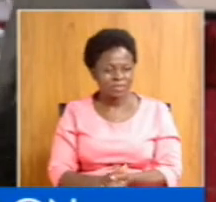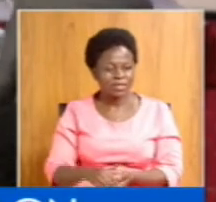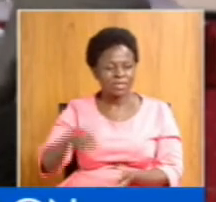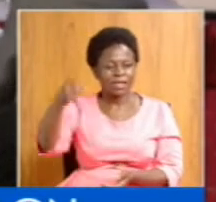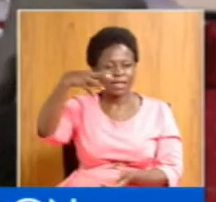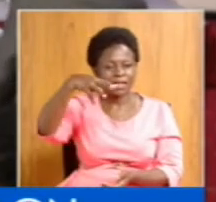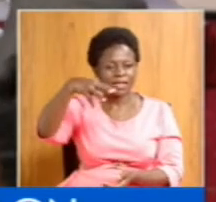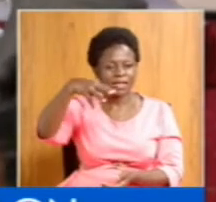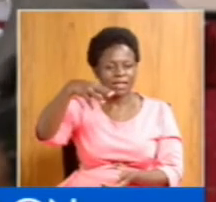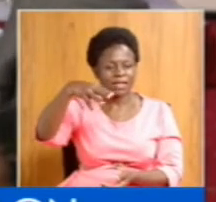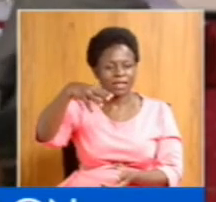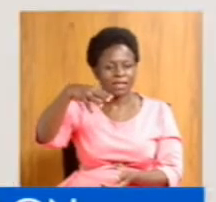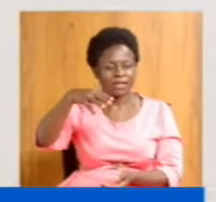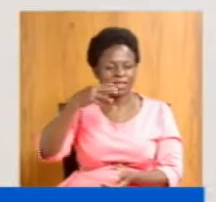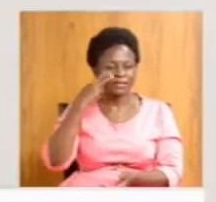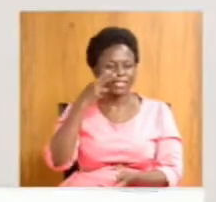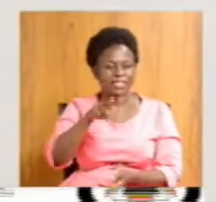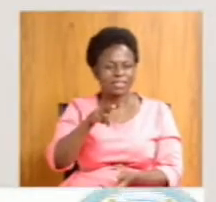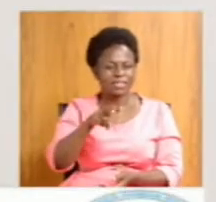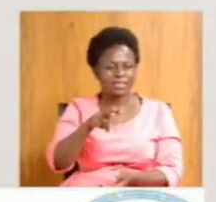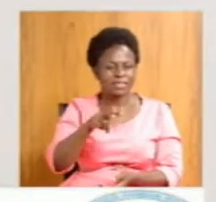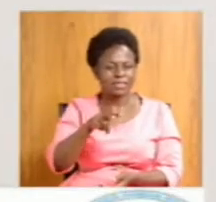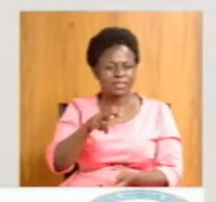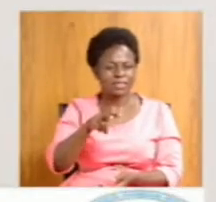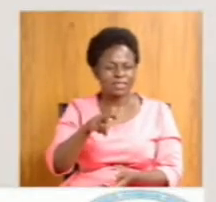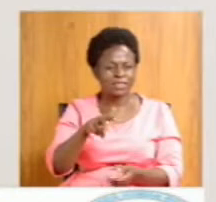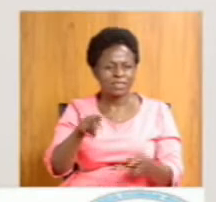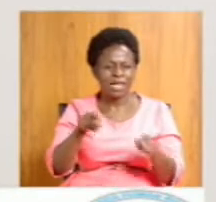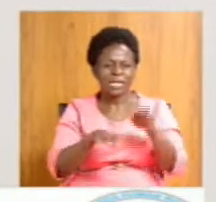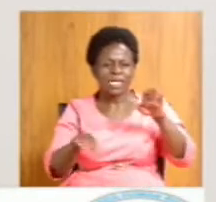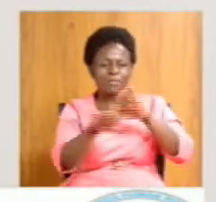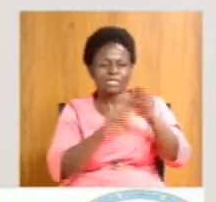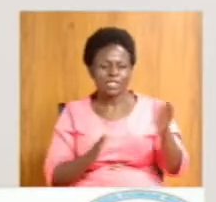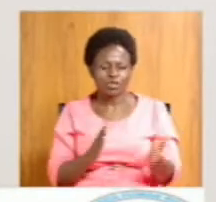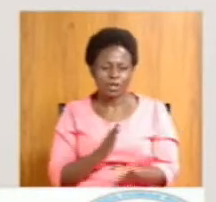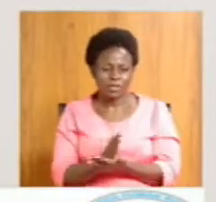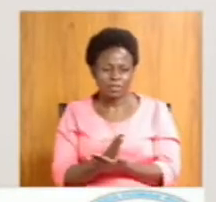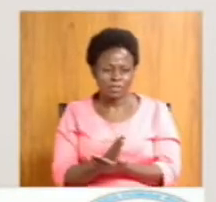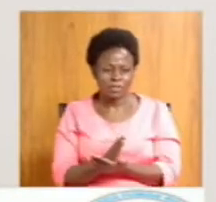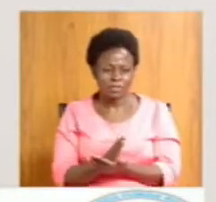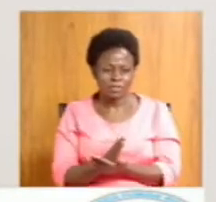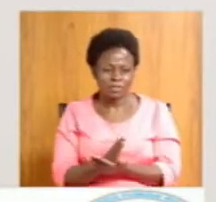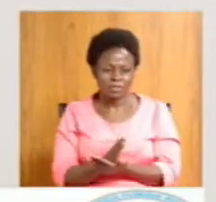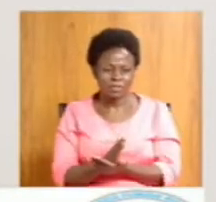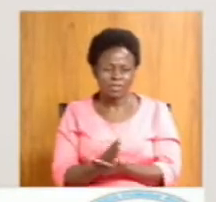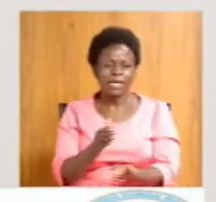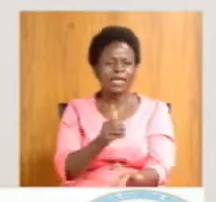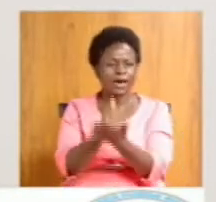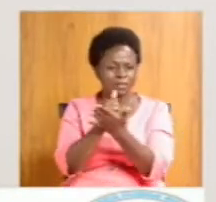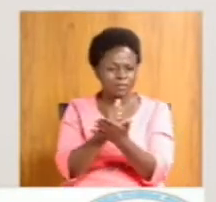is not looked at as a basic human right it is an enabler